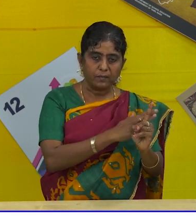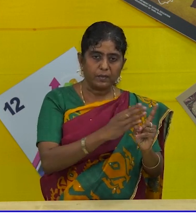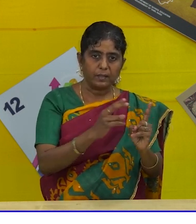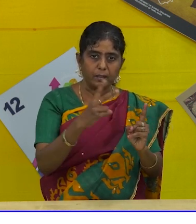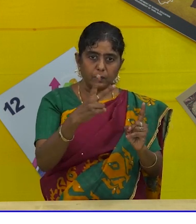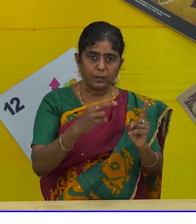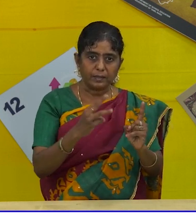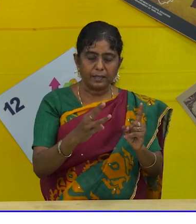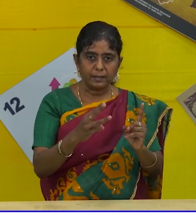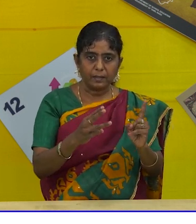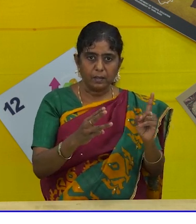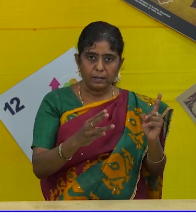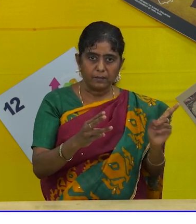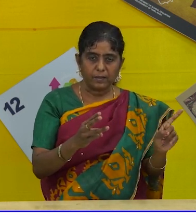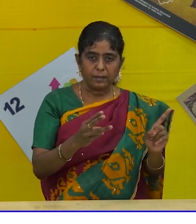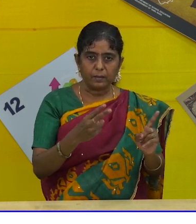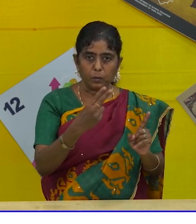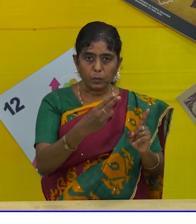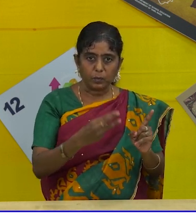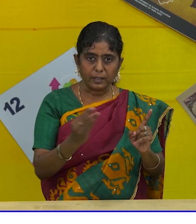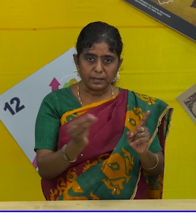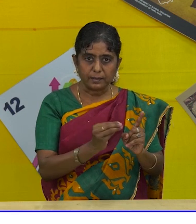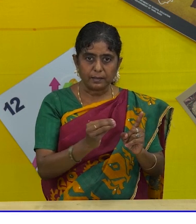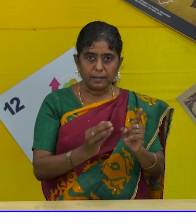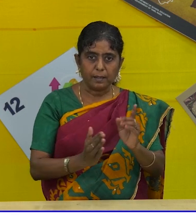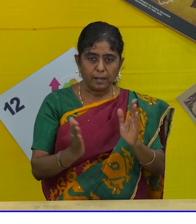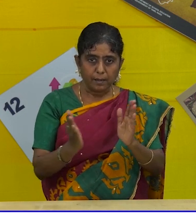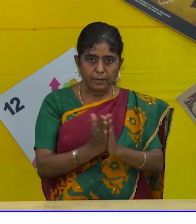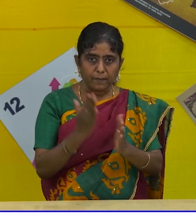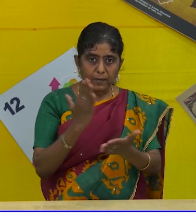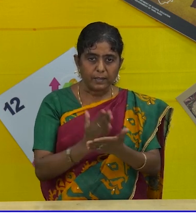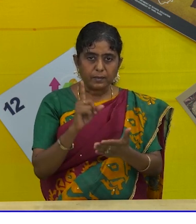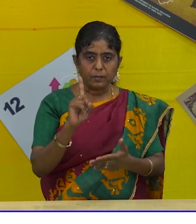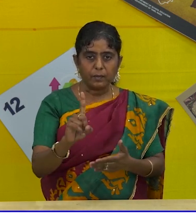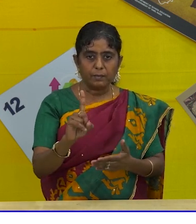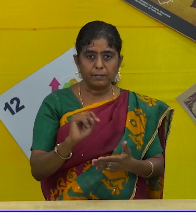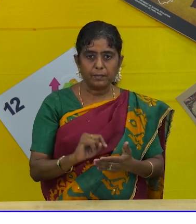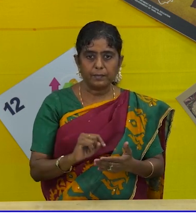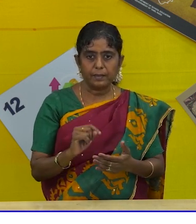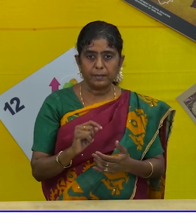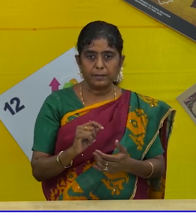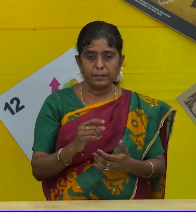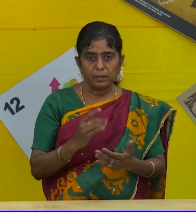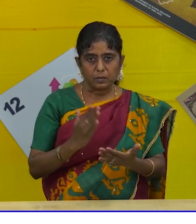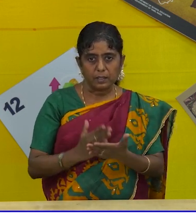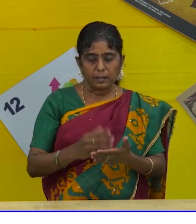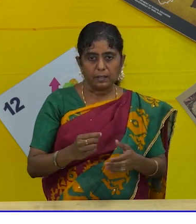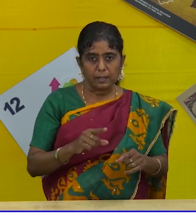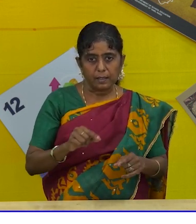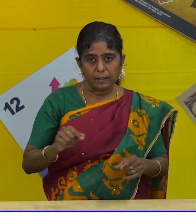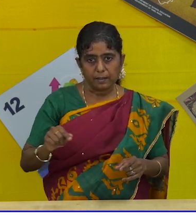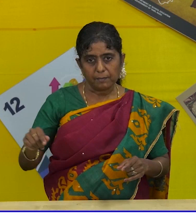are. And the first plane only intersecting. They are intersecting at a straight line. It means intersecting at many